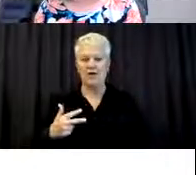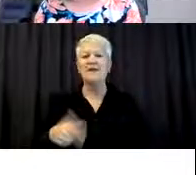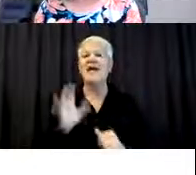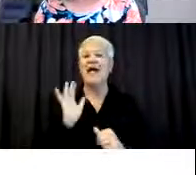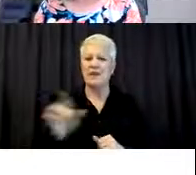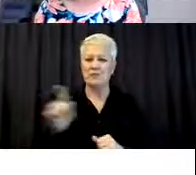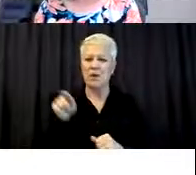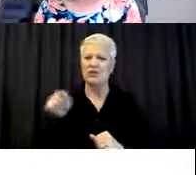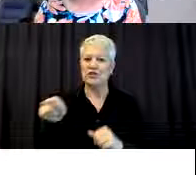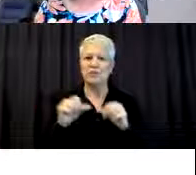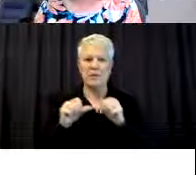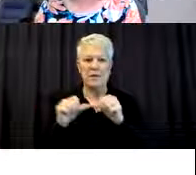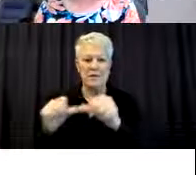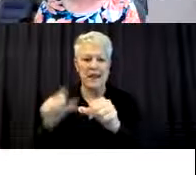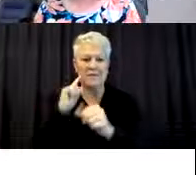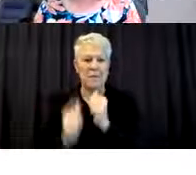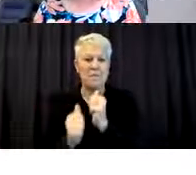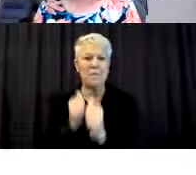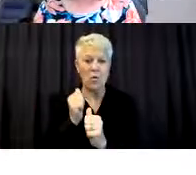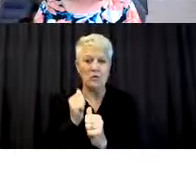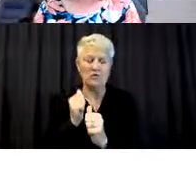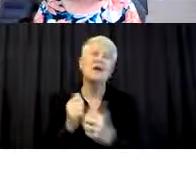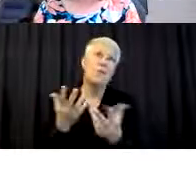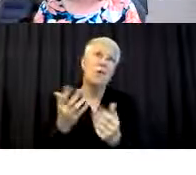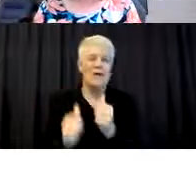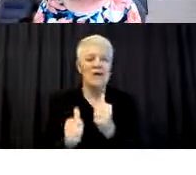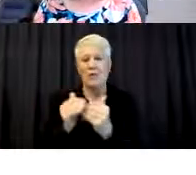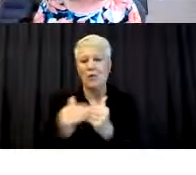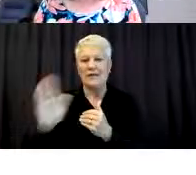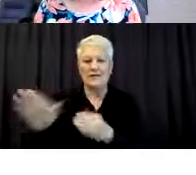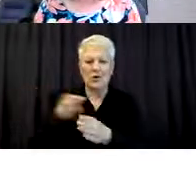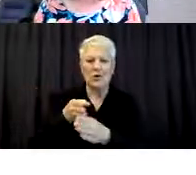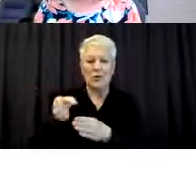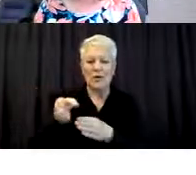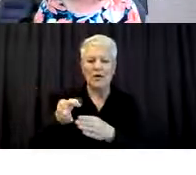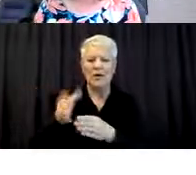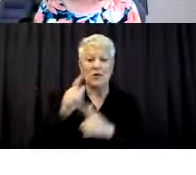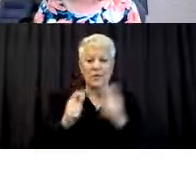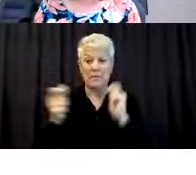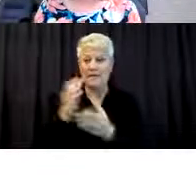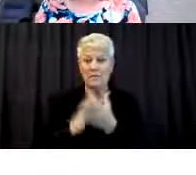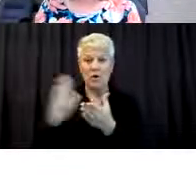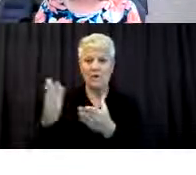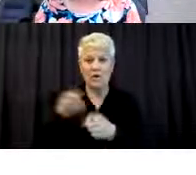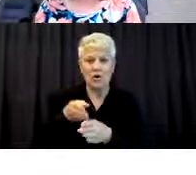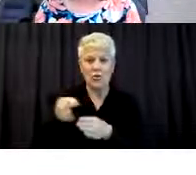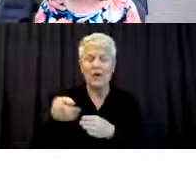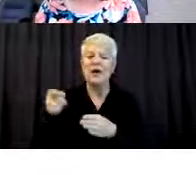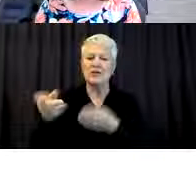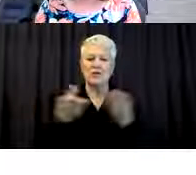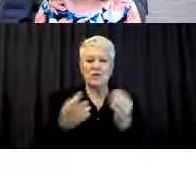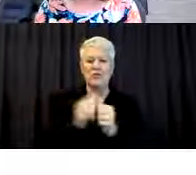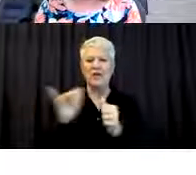where she remained for the remainder of her career. So the biggest chunk of her career, she served in